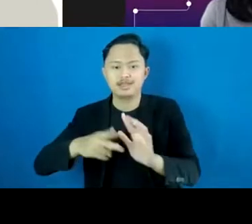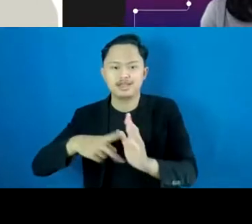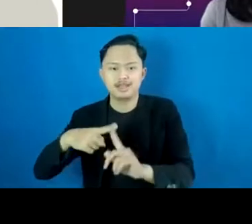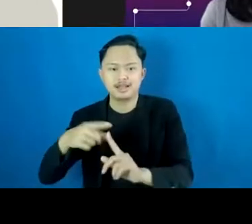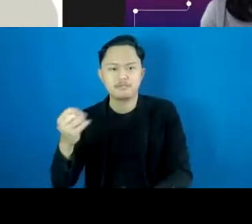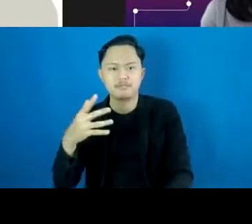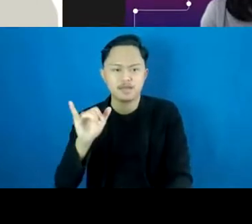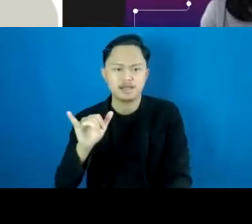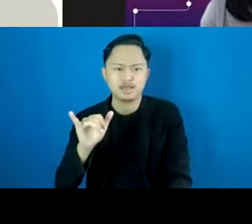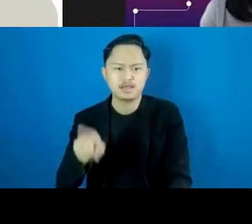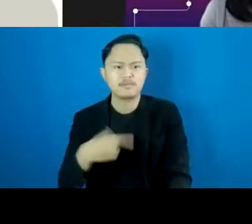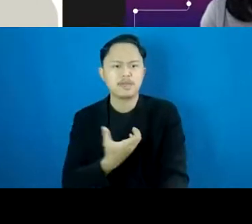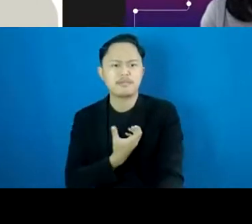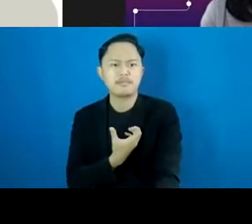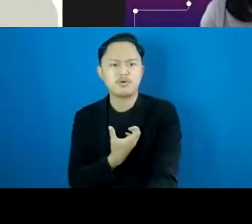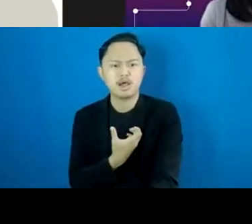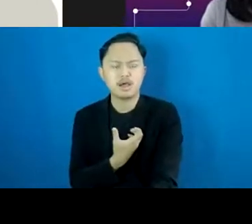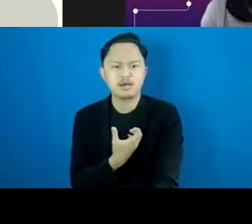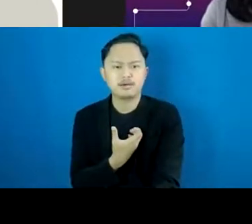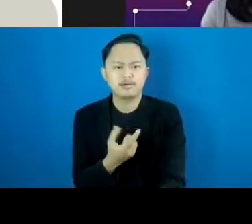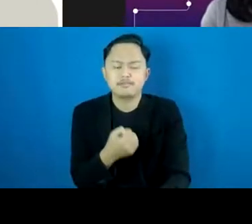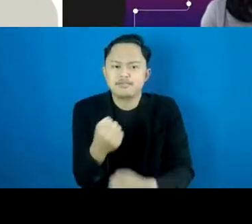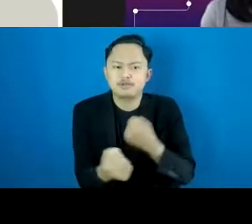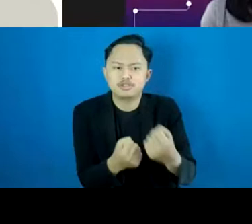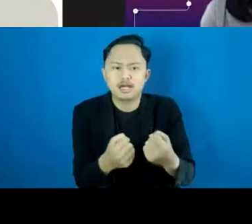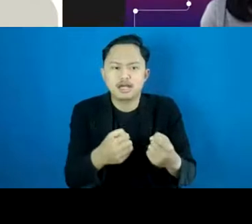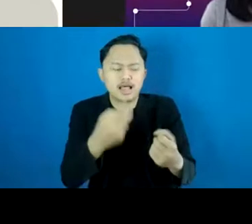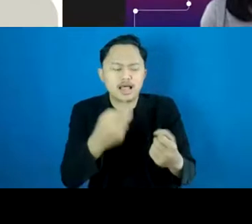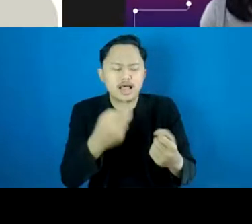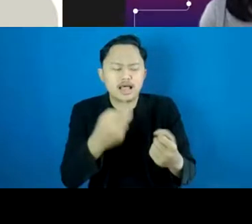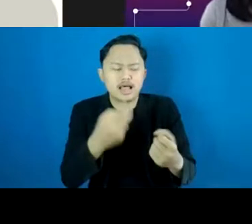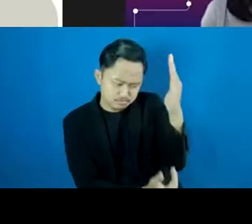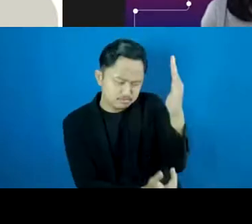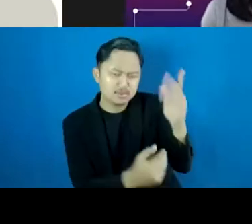would wanted to emphasize on the requirement of battery range capacity.